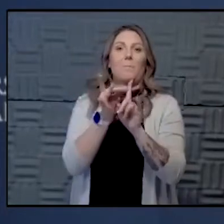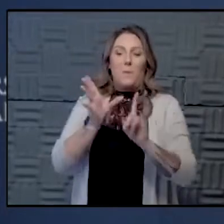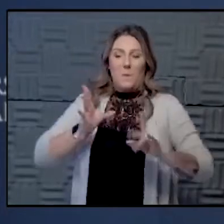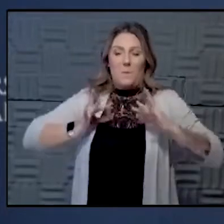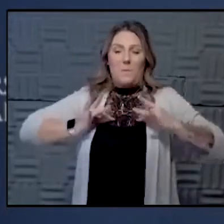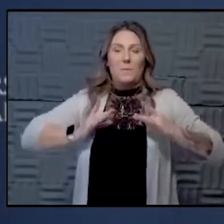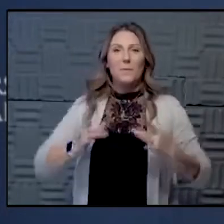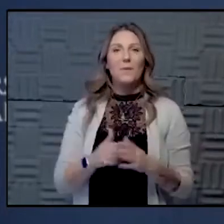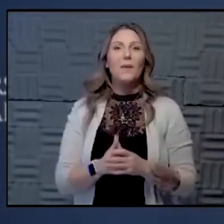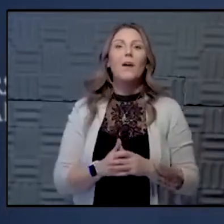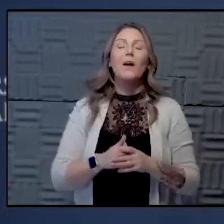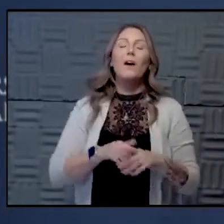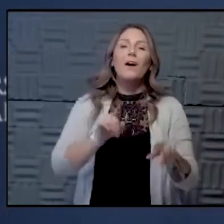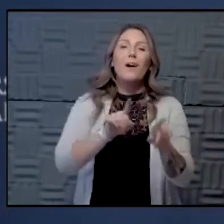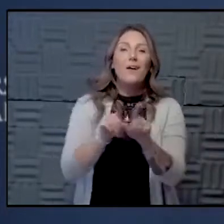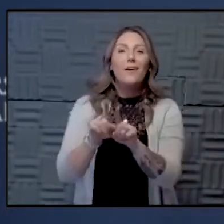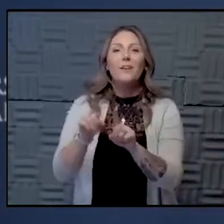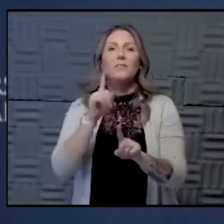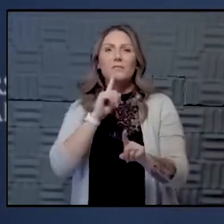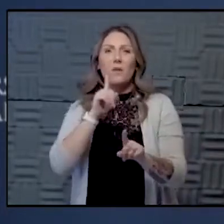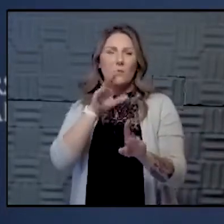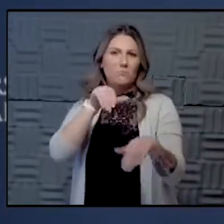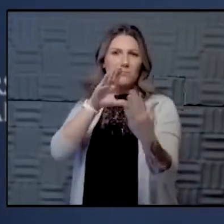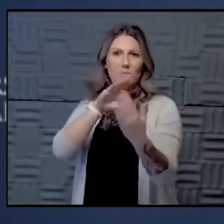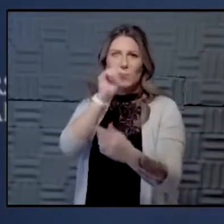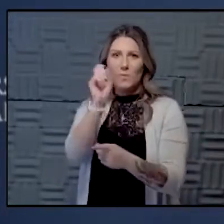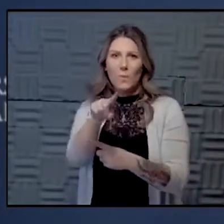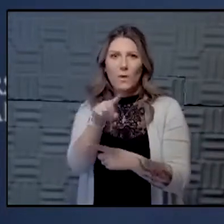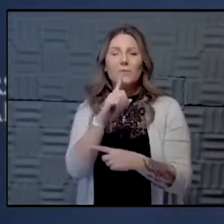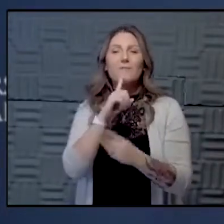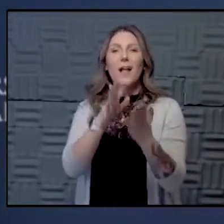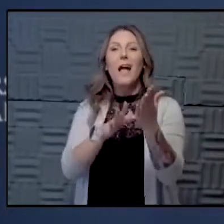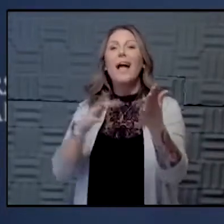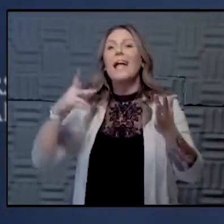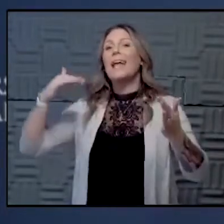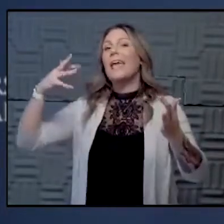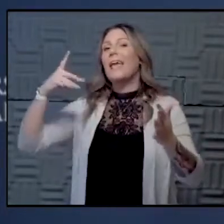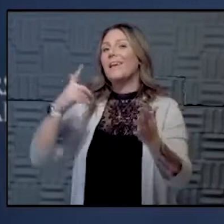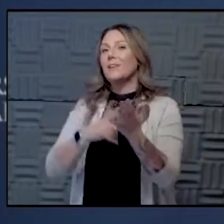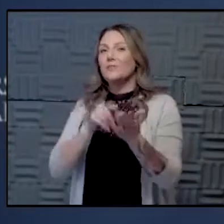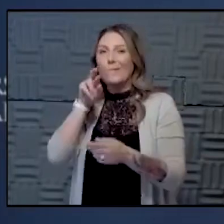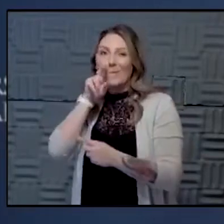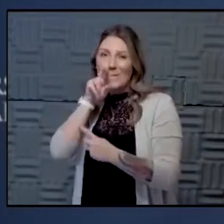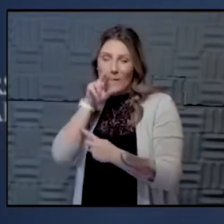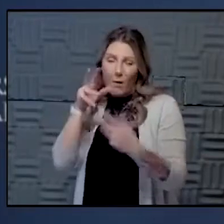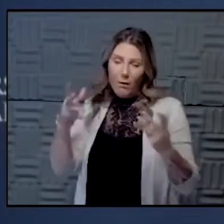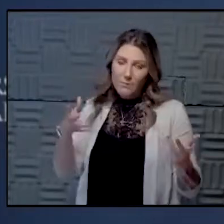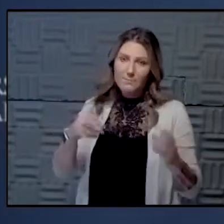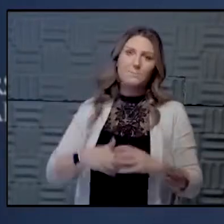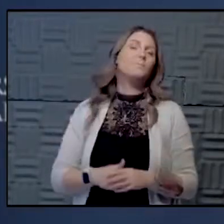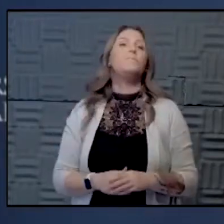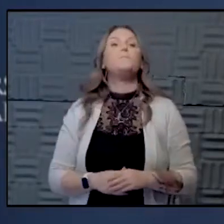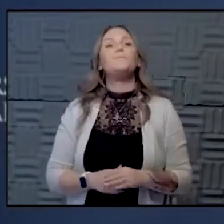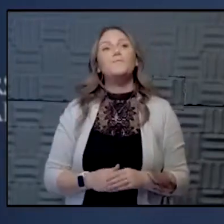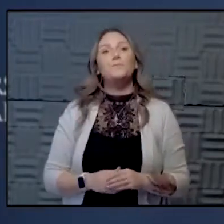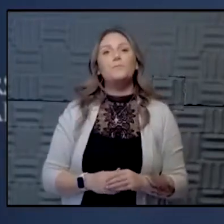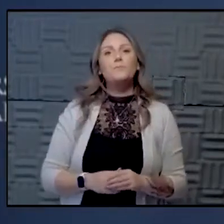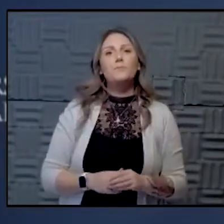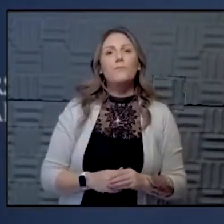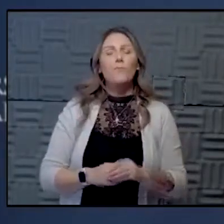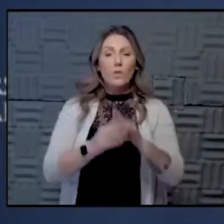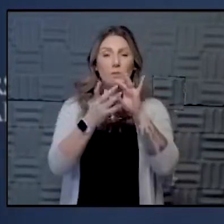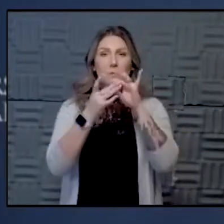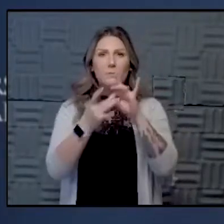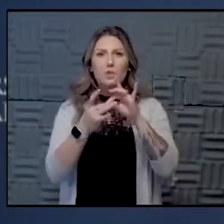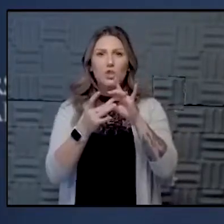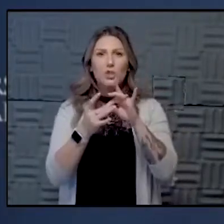in addition, I'll address the portion of the question that I think was more so an occasional cigar once in a while. There has been association of